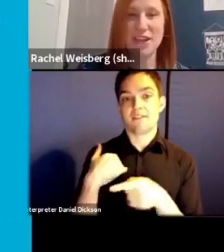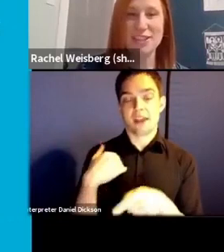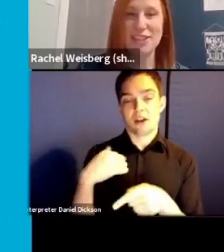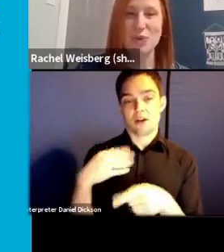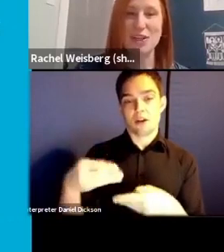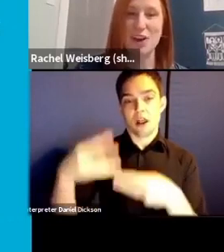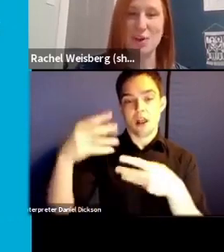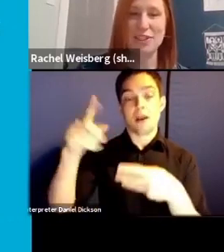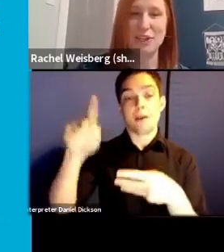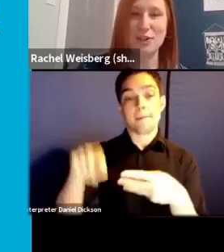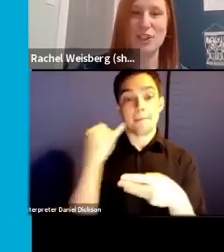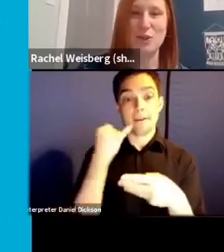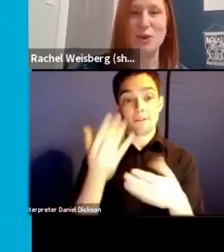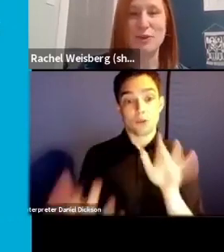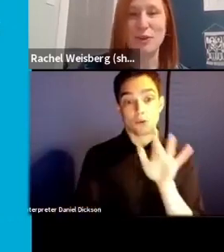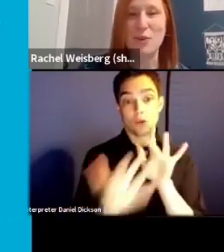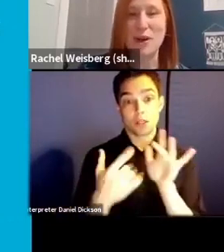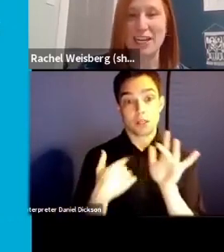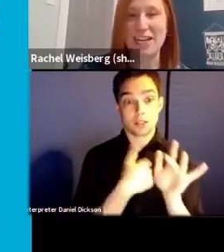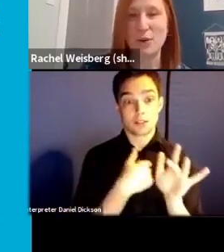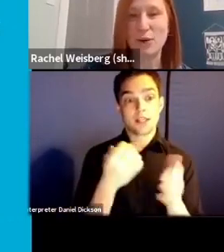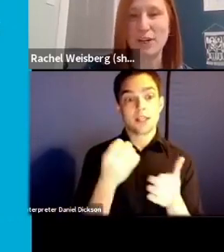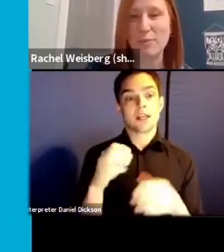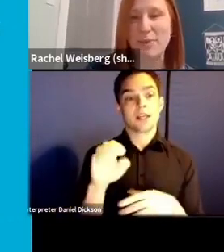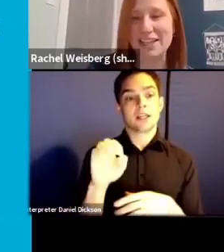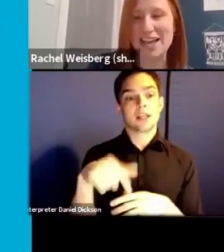touch with us, you can always go to